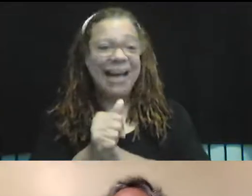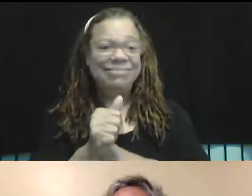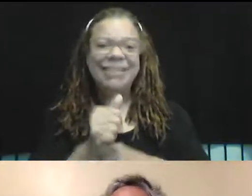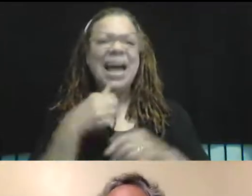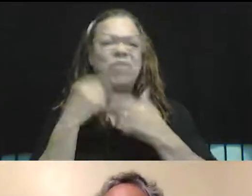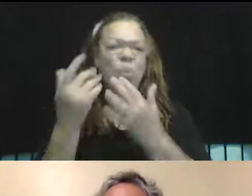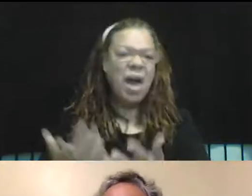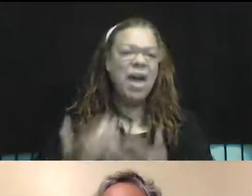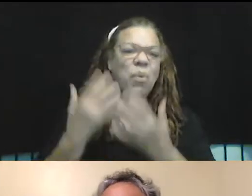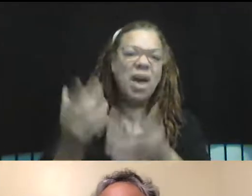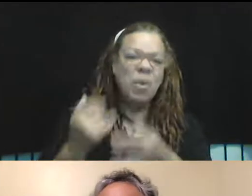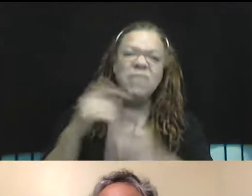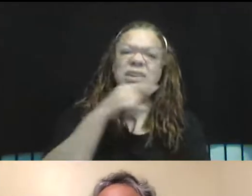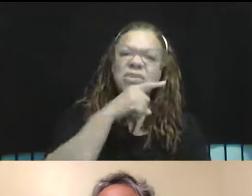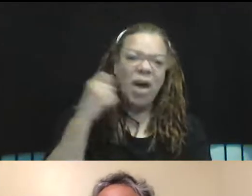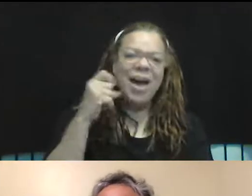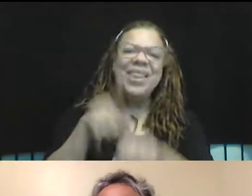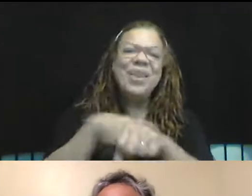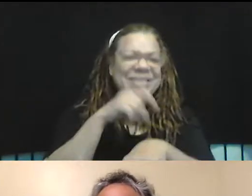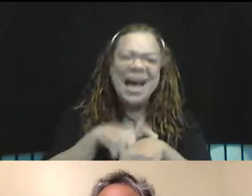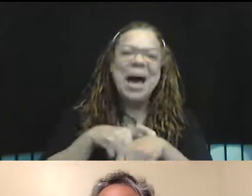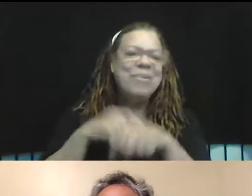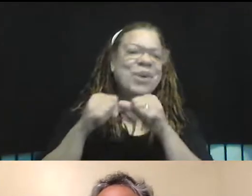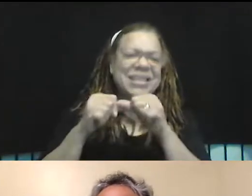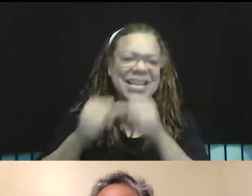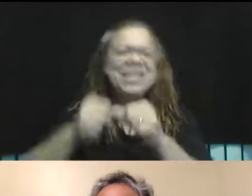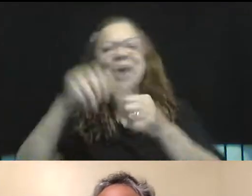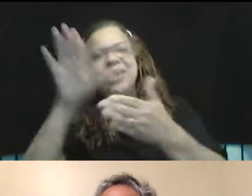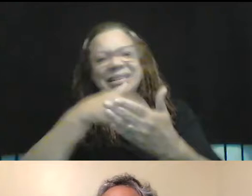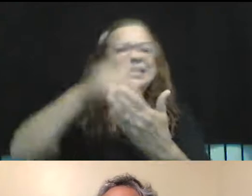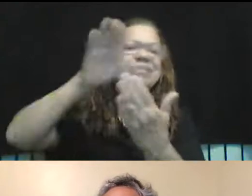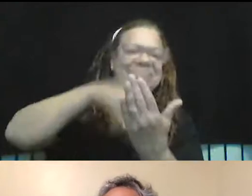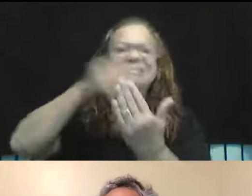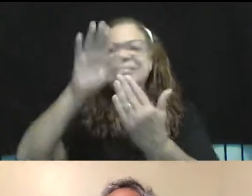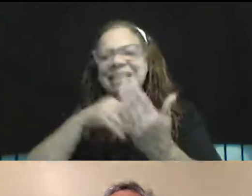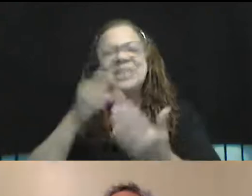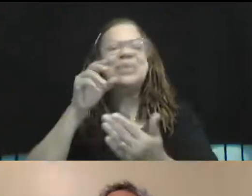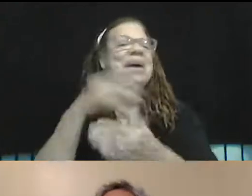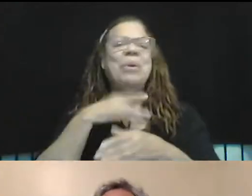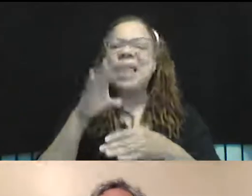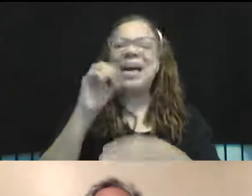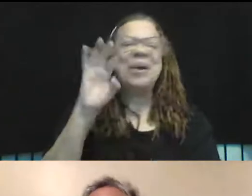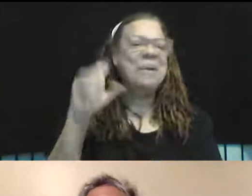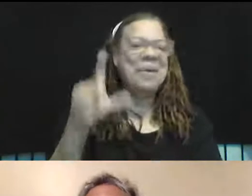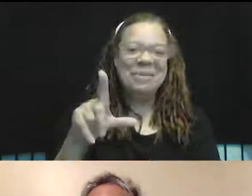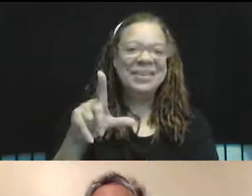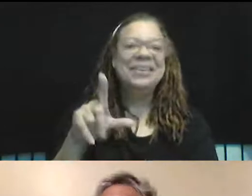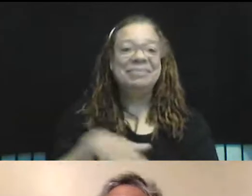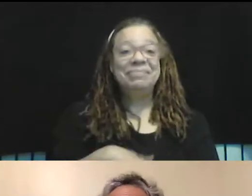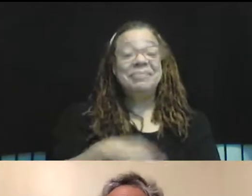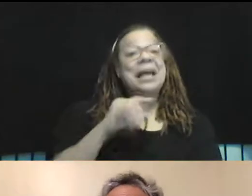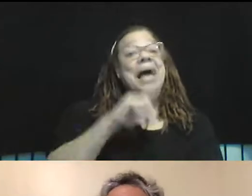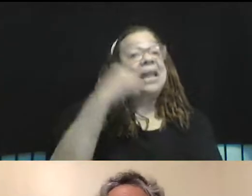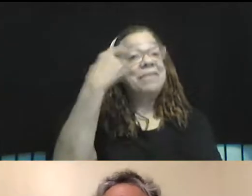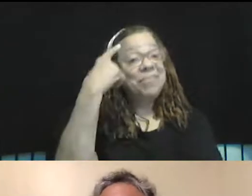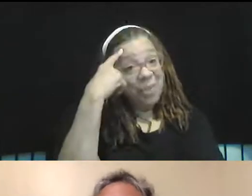like waiting for it to dry. Like if I want to like keep going, I want to be able to keep going, you know? I never really thought about that. See,